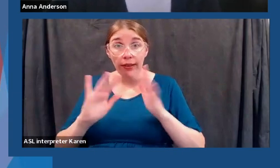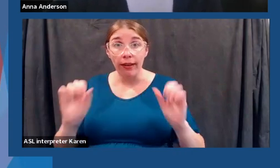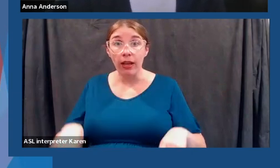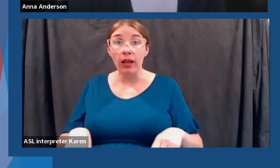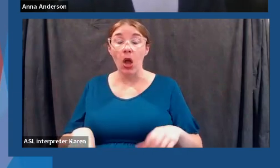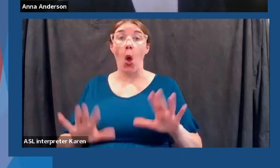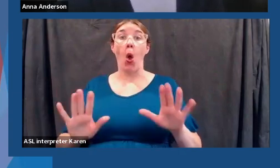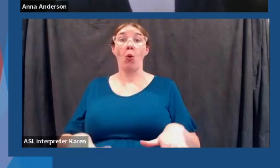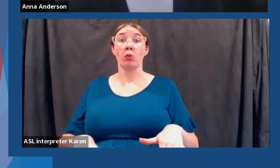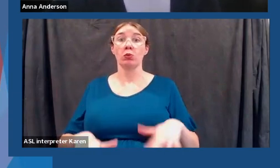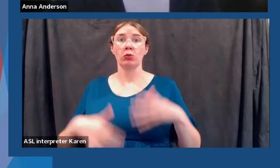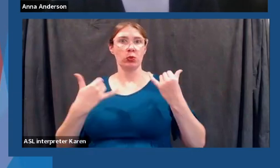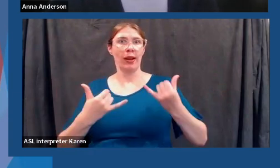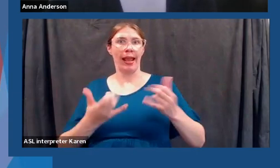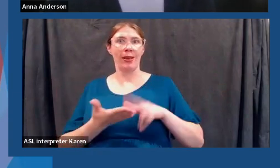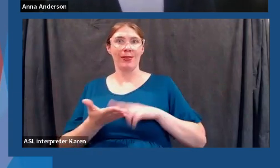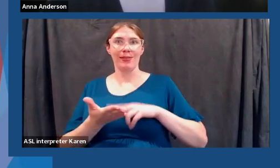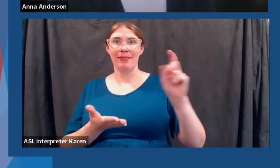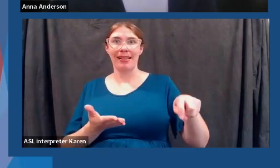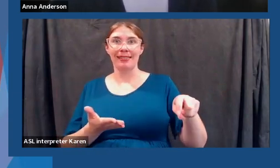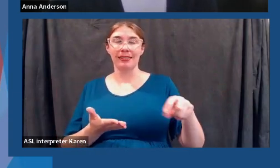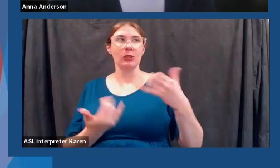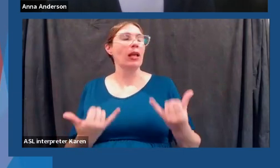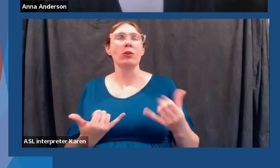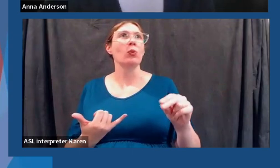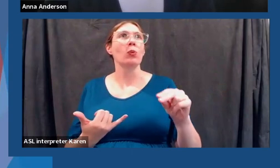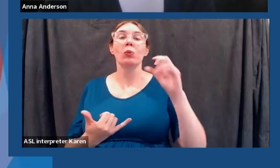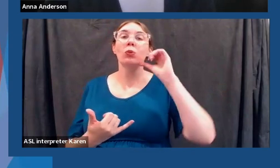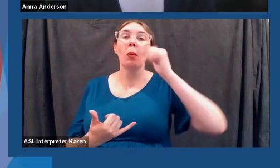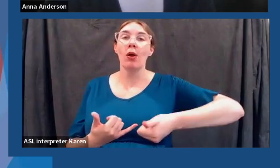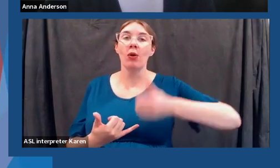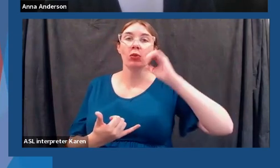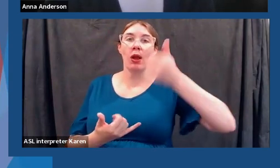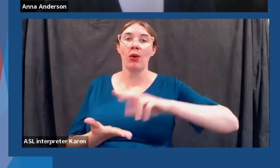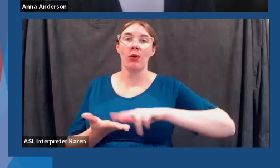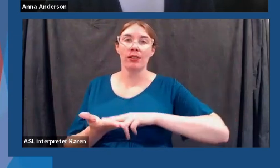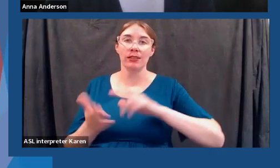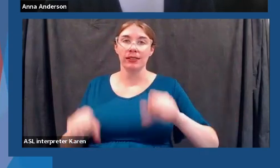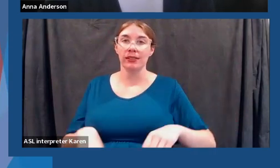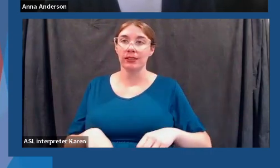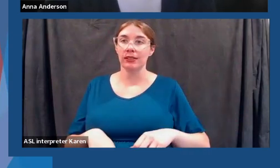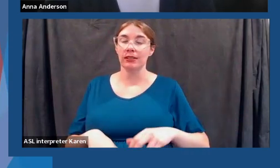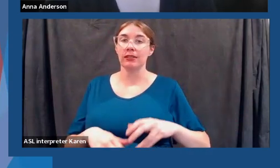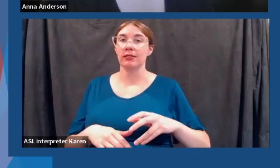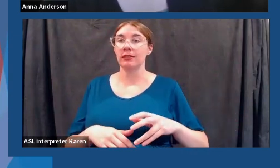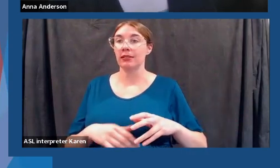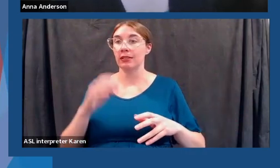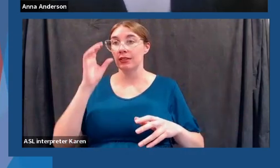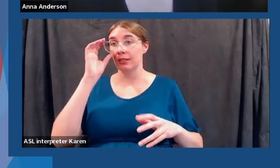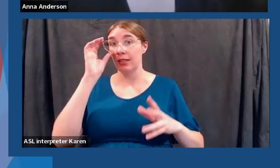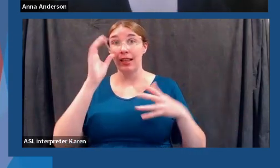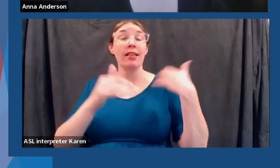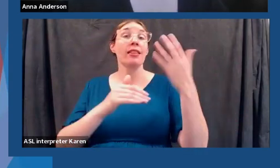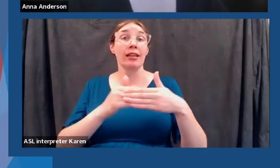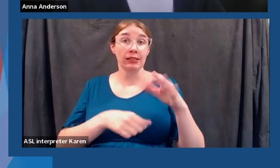by today too. Wednesday or tomorrow, I'm sorry, tomorrow. And then the next election is our general